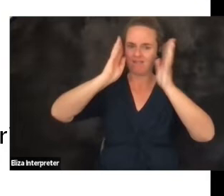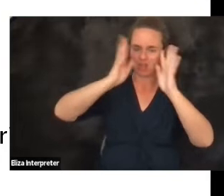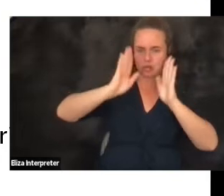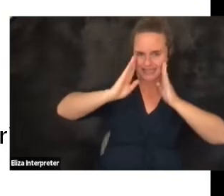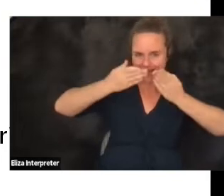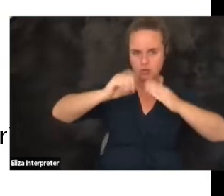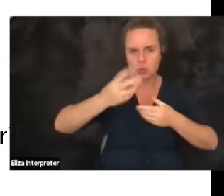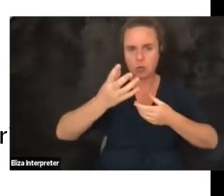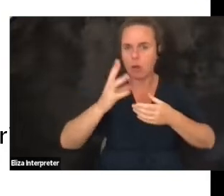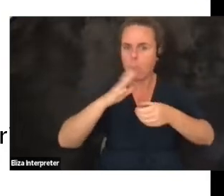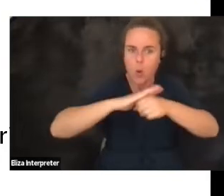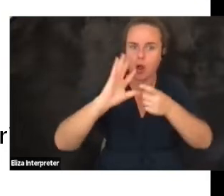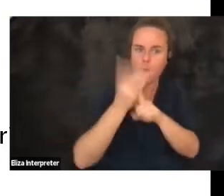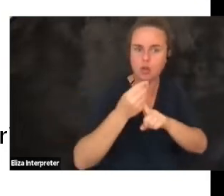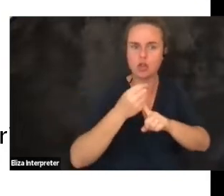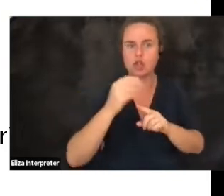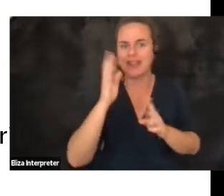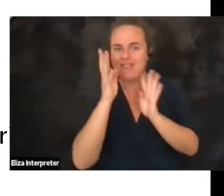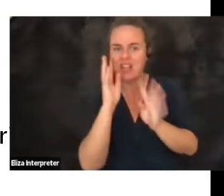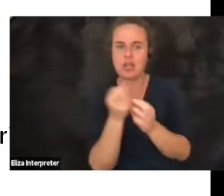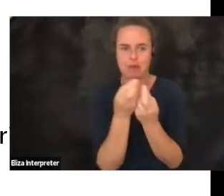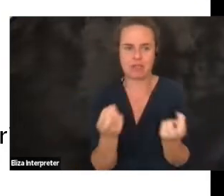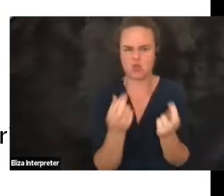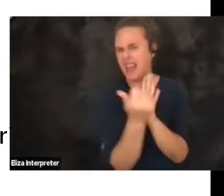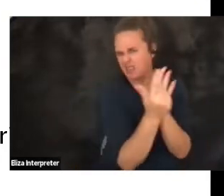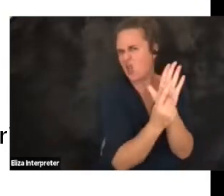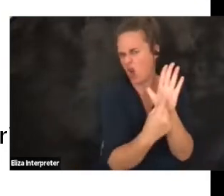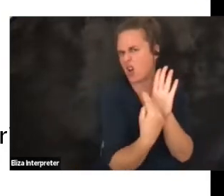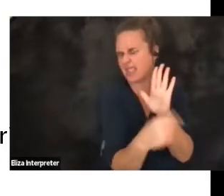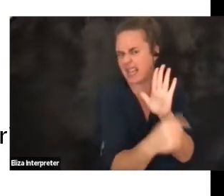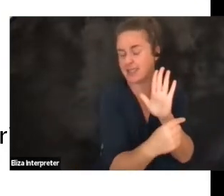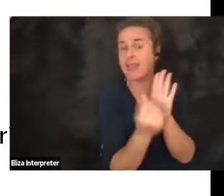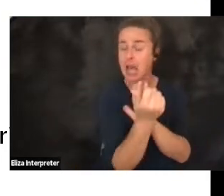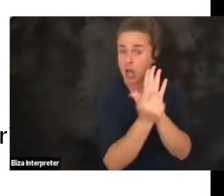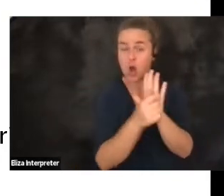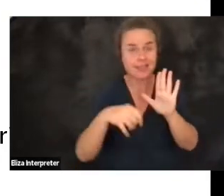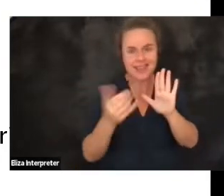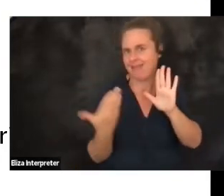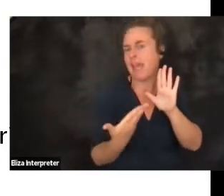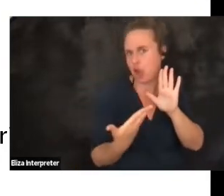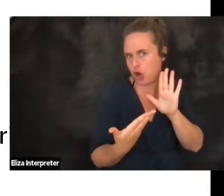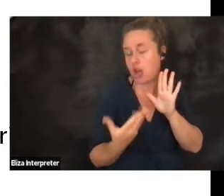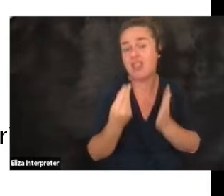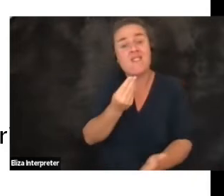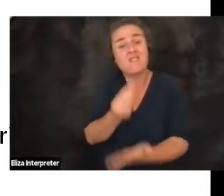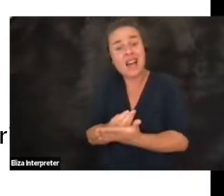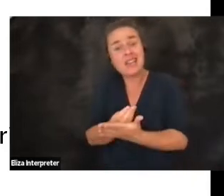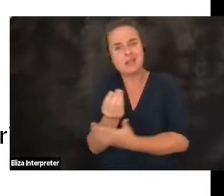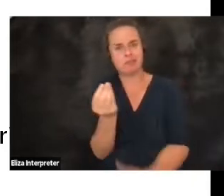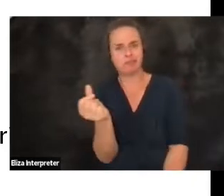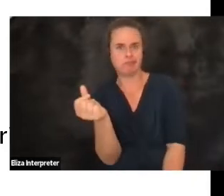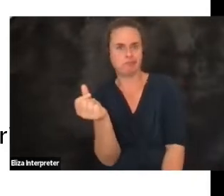and resources. So that's what the statute says. The statute is still in place. The funding went